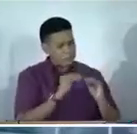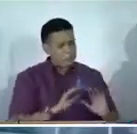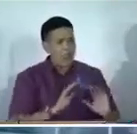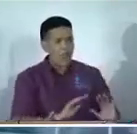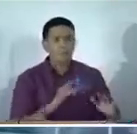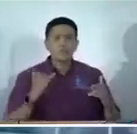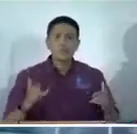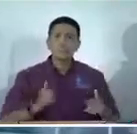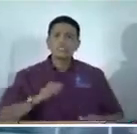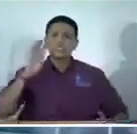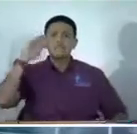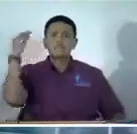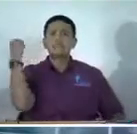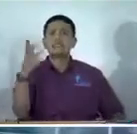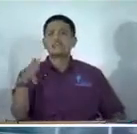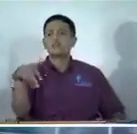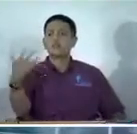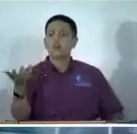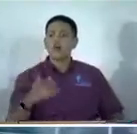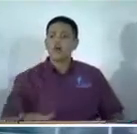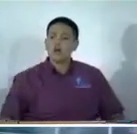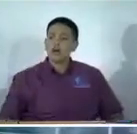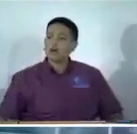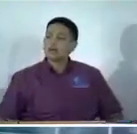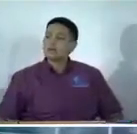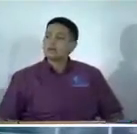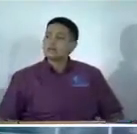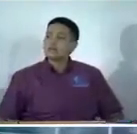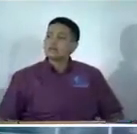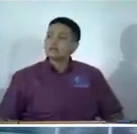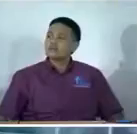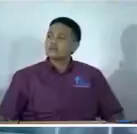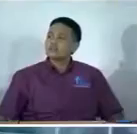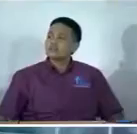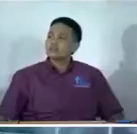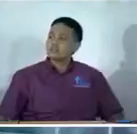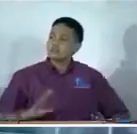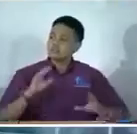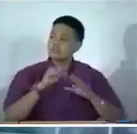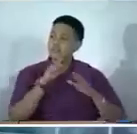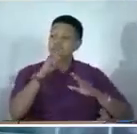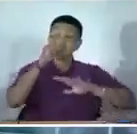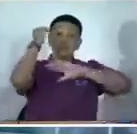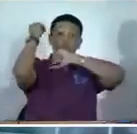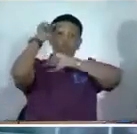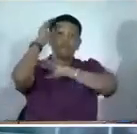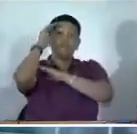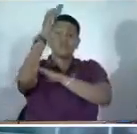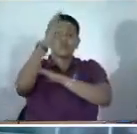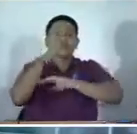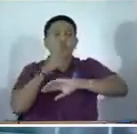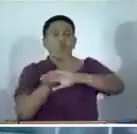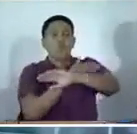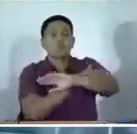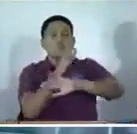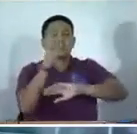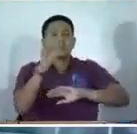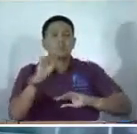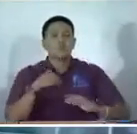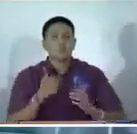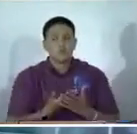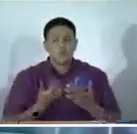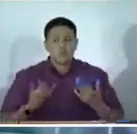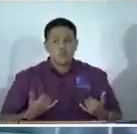Today I'm giving, Madam Speaker, as part of that hope for the future, an update on where we are as